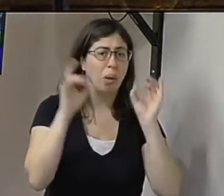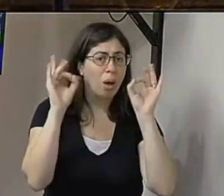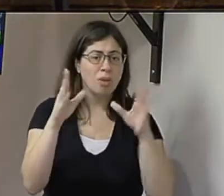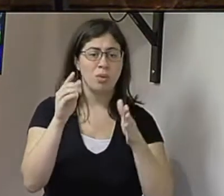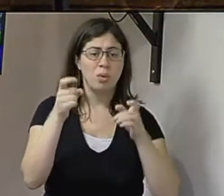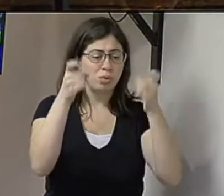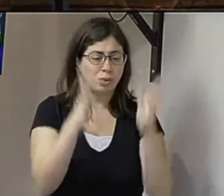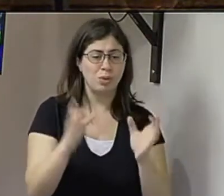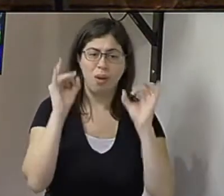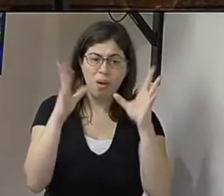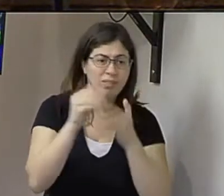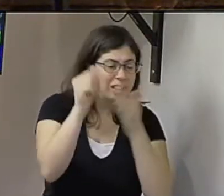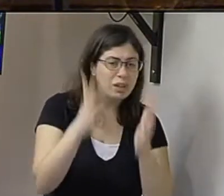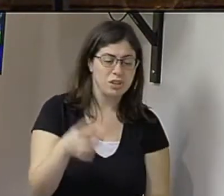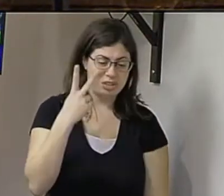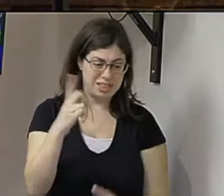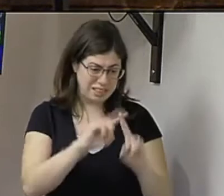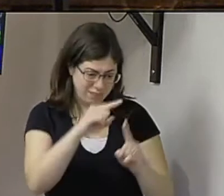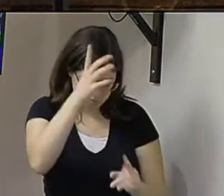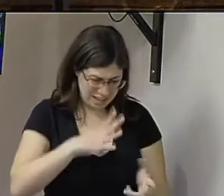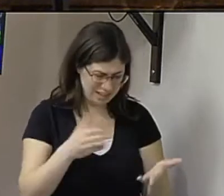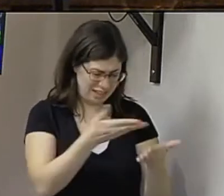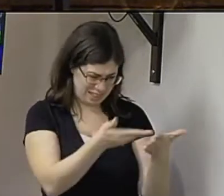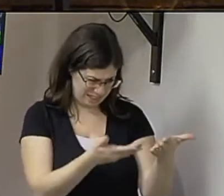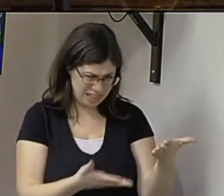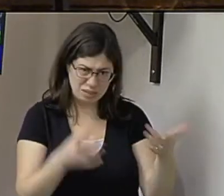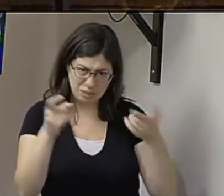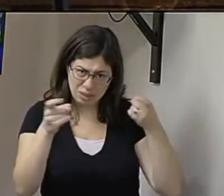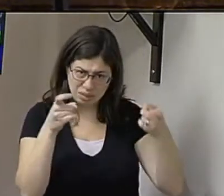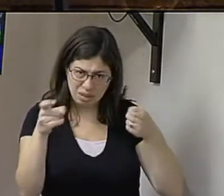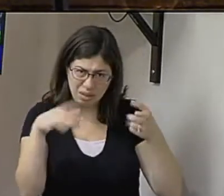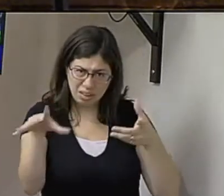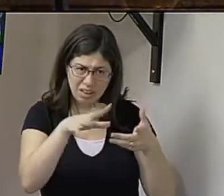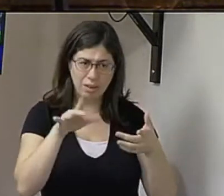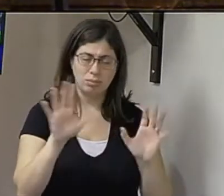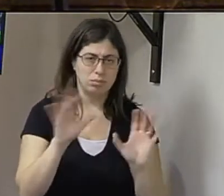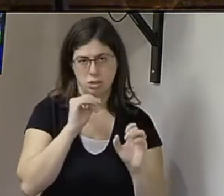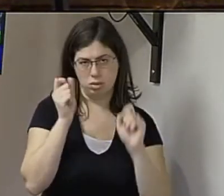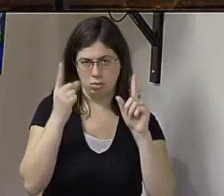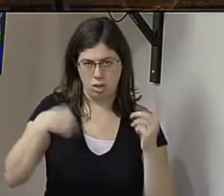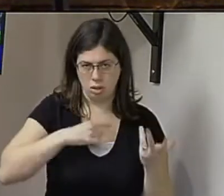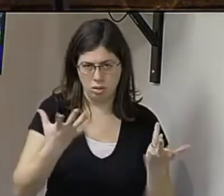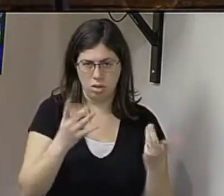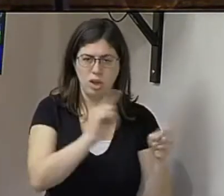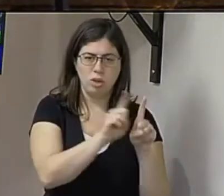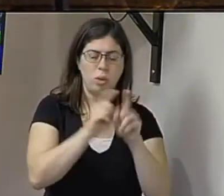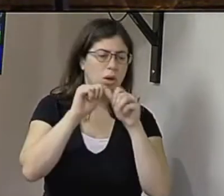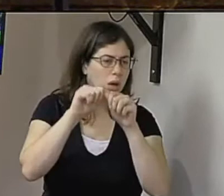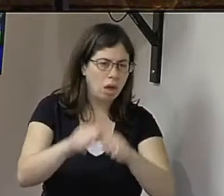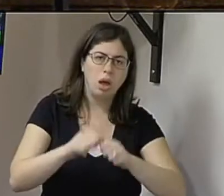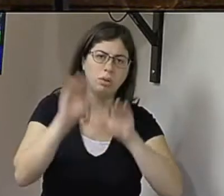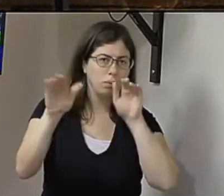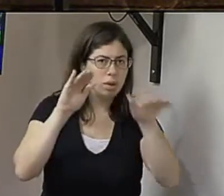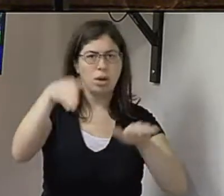and rulers. That's almost a theme in the Bible. You read all these guys and you're like, these are the people that were in charge, but that shouldn't surprise us, right? There's also a constant theme